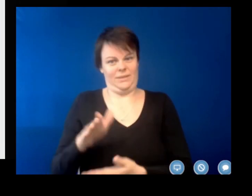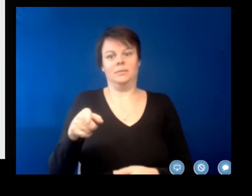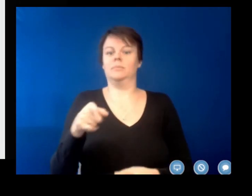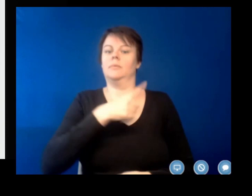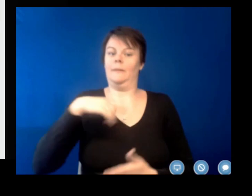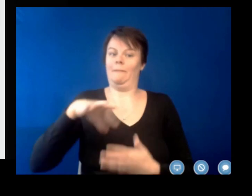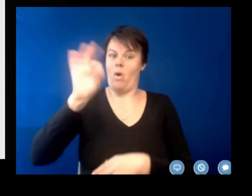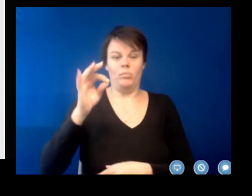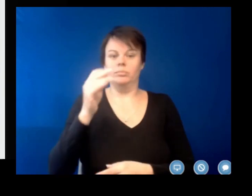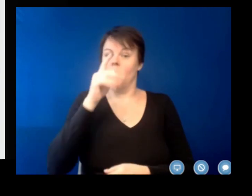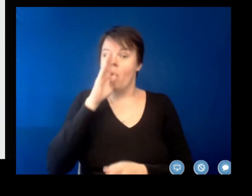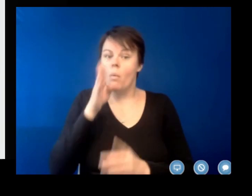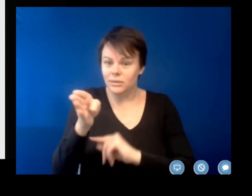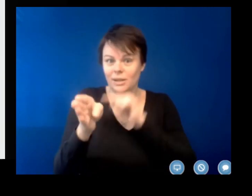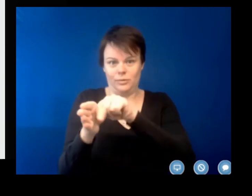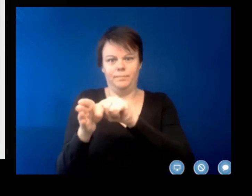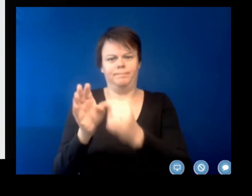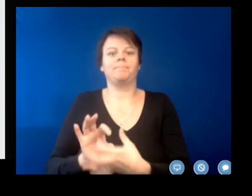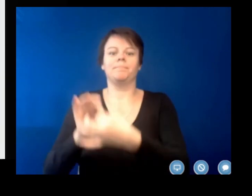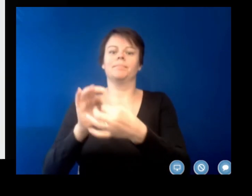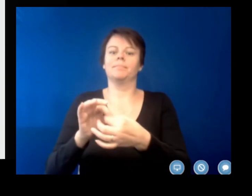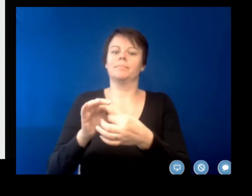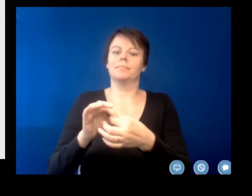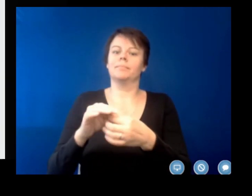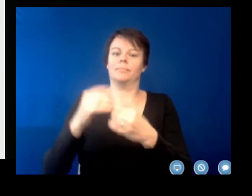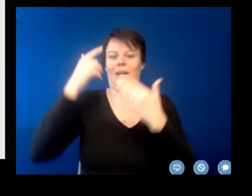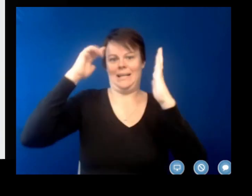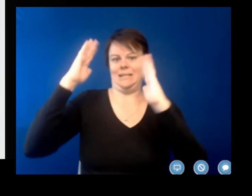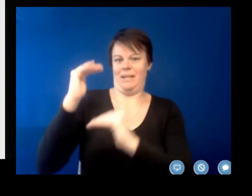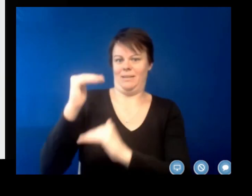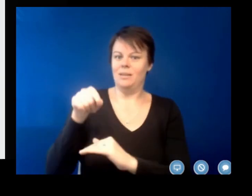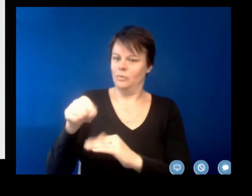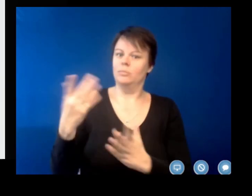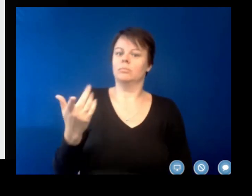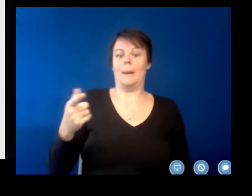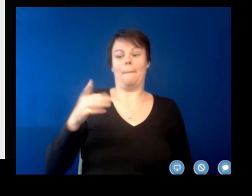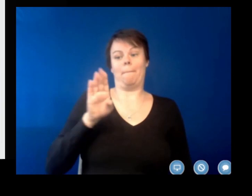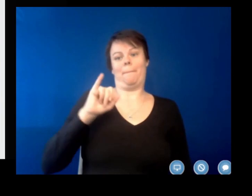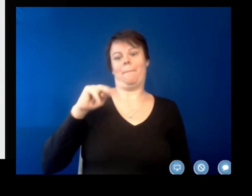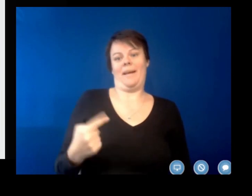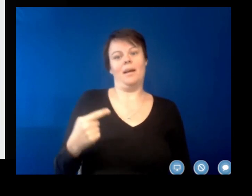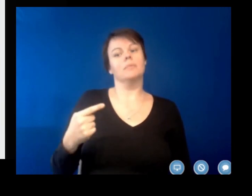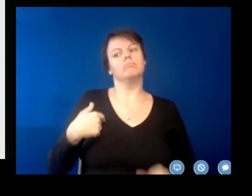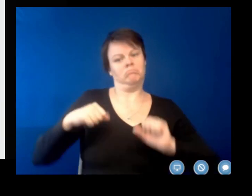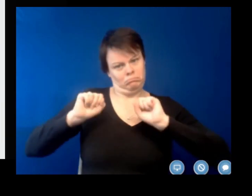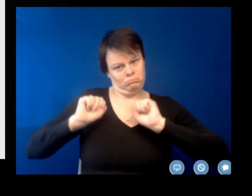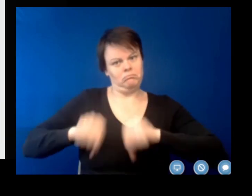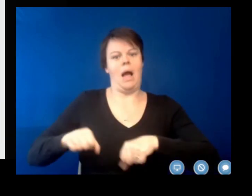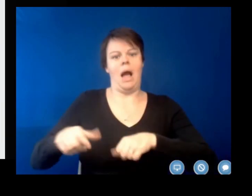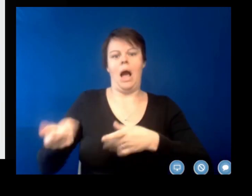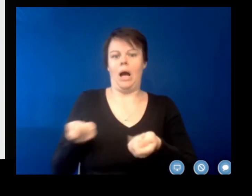for football organizations. We find this for music bands and so on, so